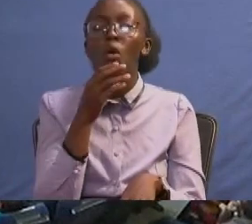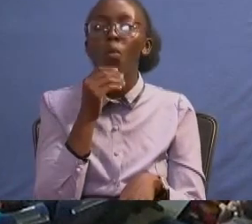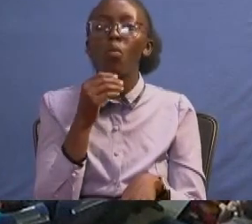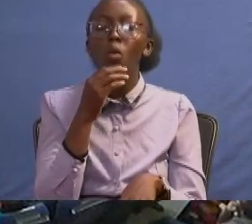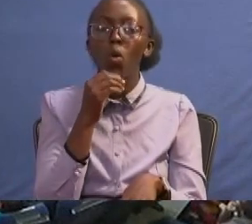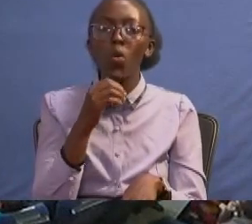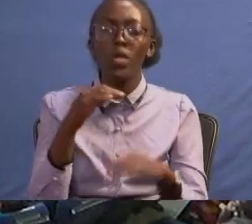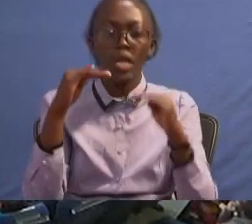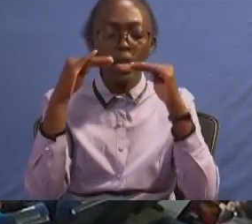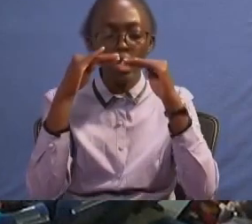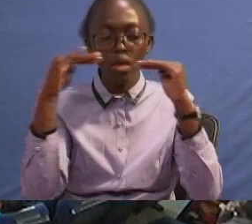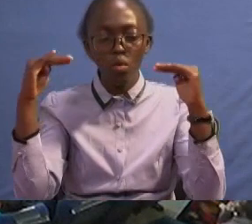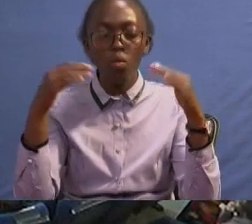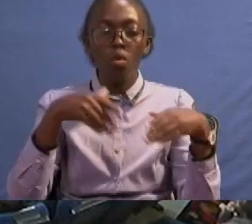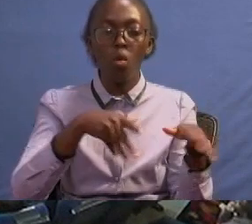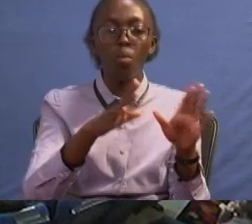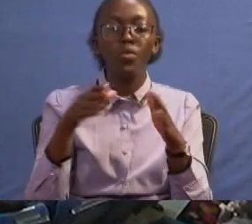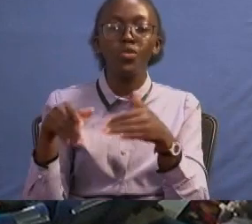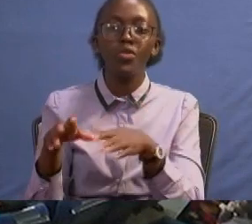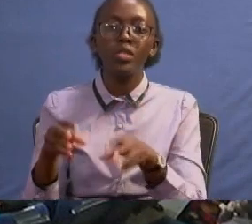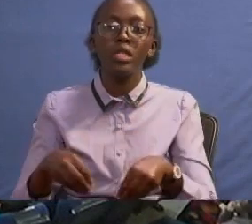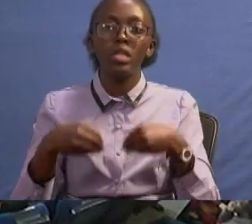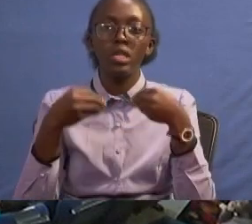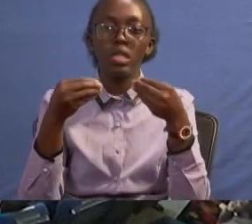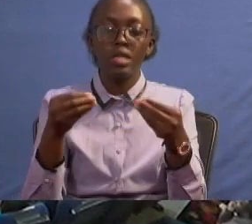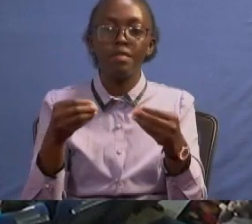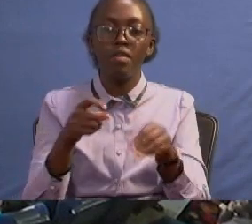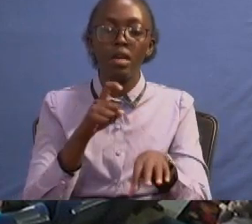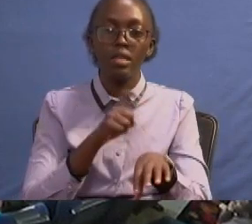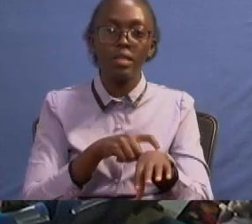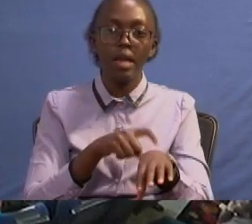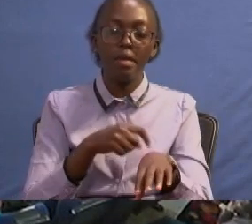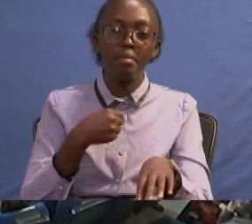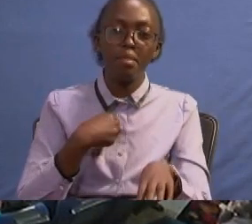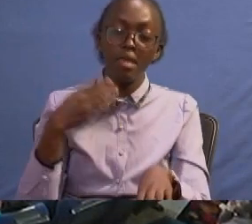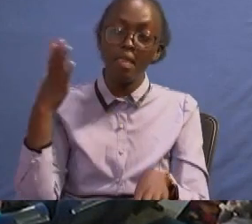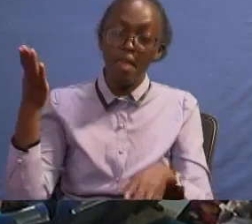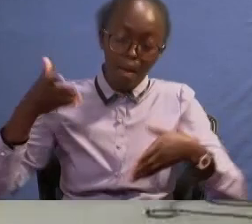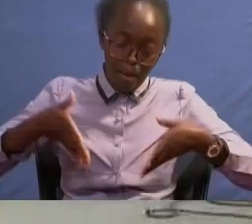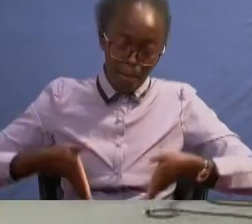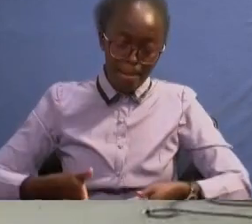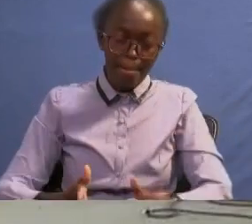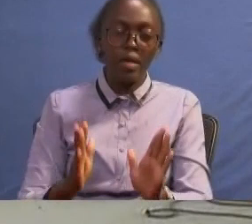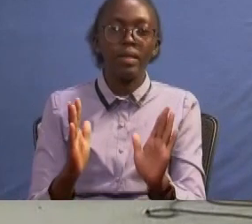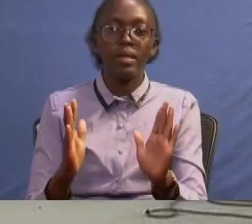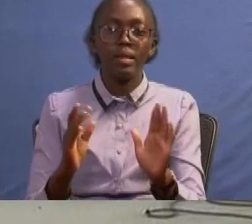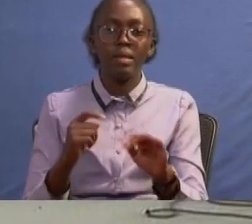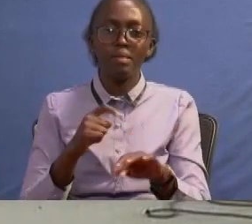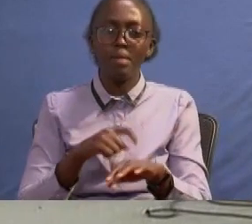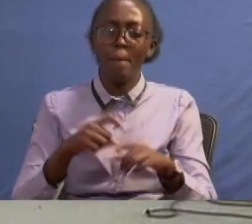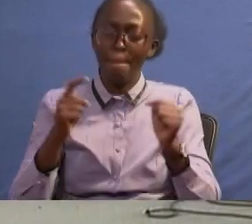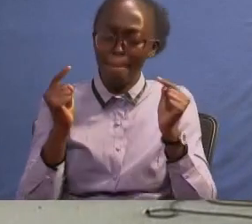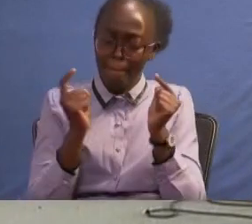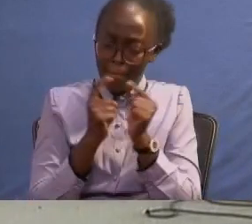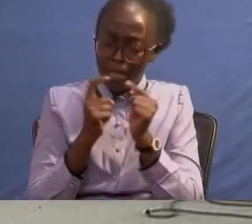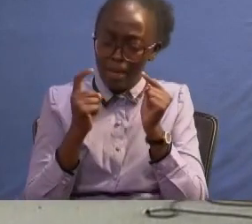equal chances. When I went to the maternity, I gave birth with the same pain for the